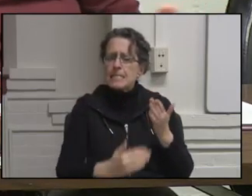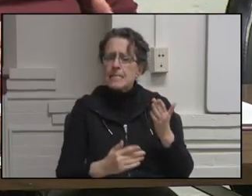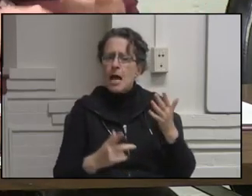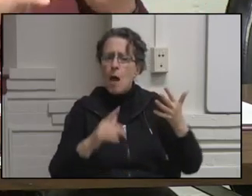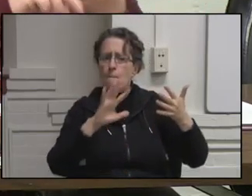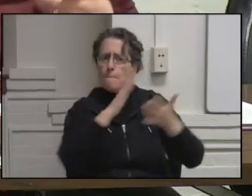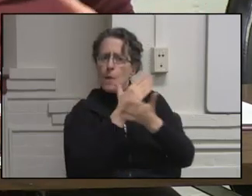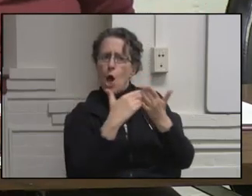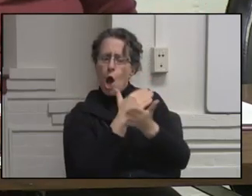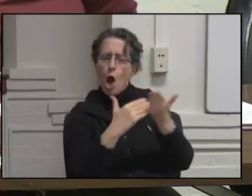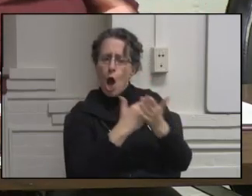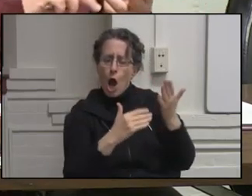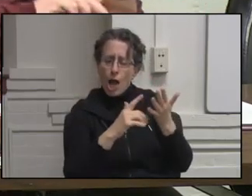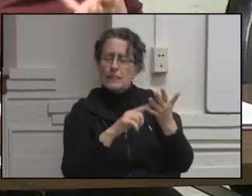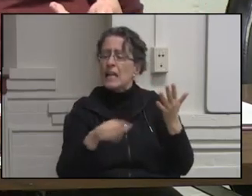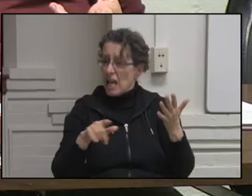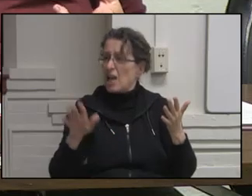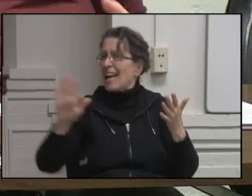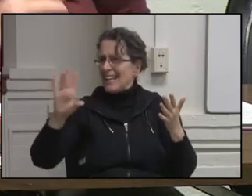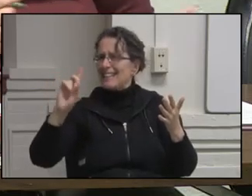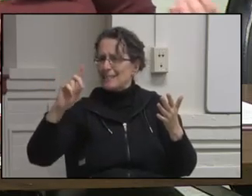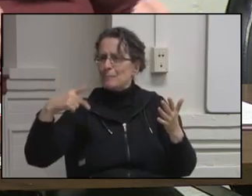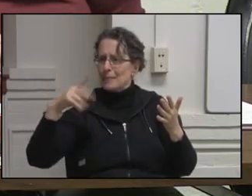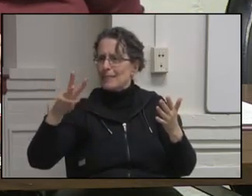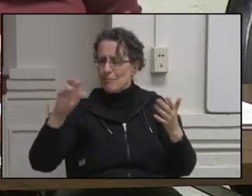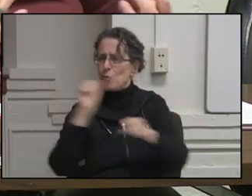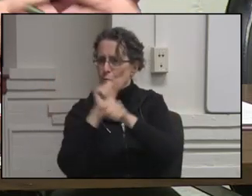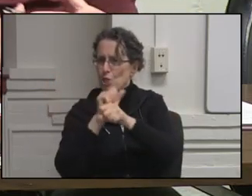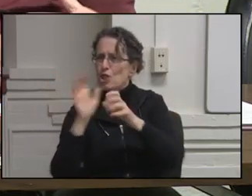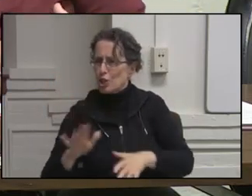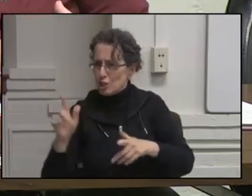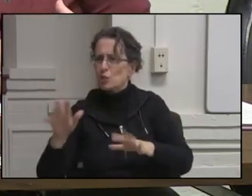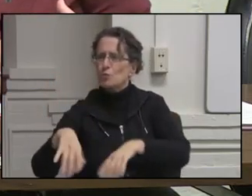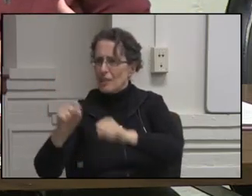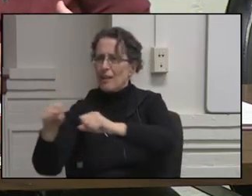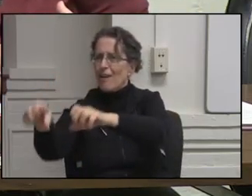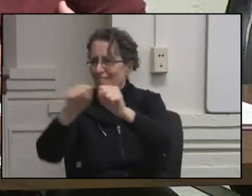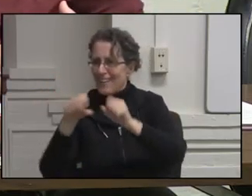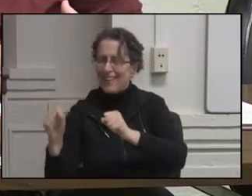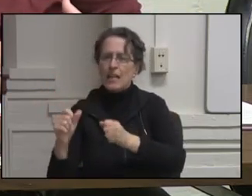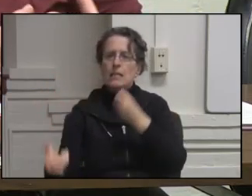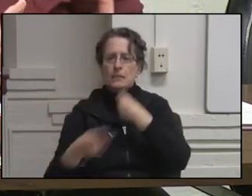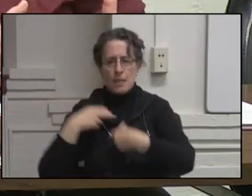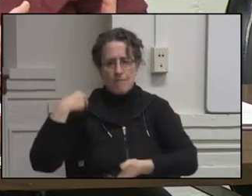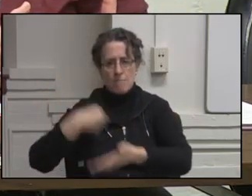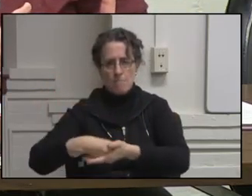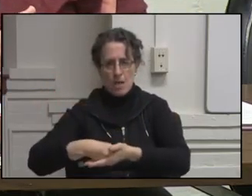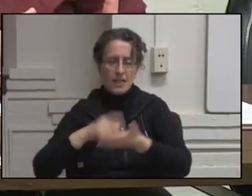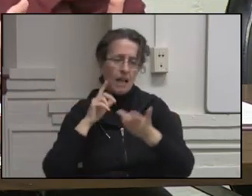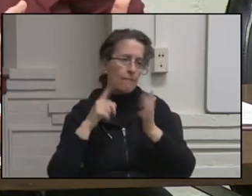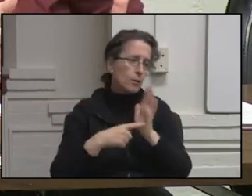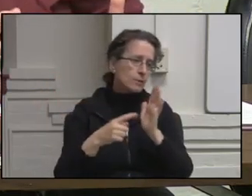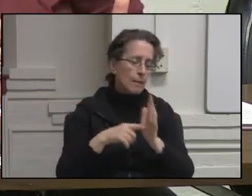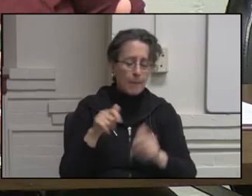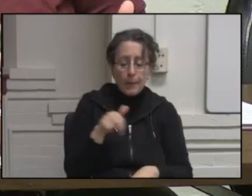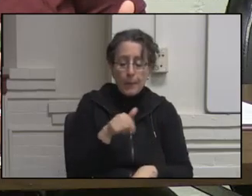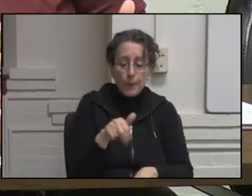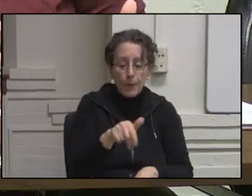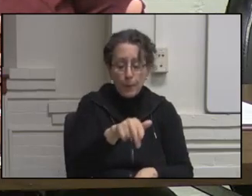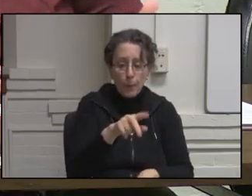out, like the walkway, like the parking, where the town could do that work, in the landscaping and maybe